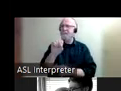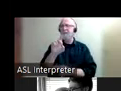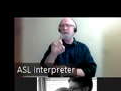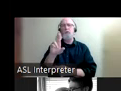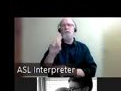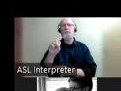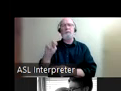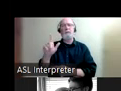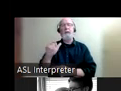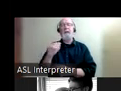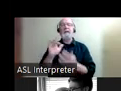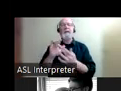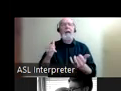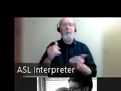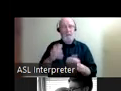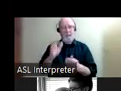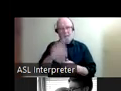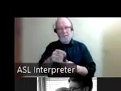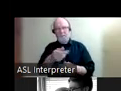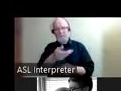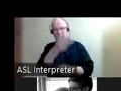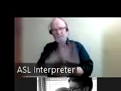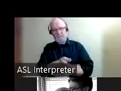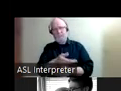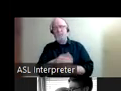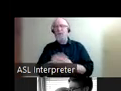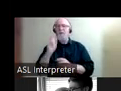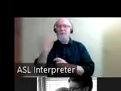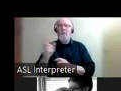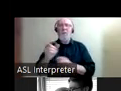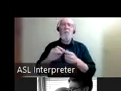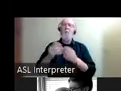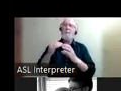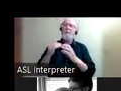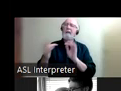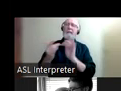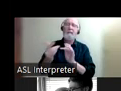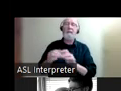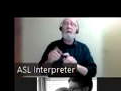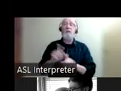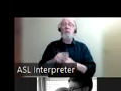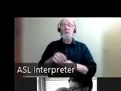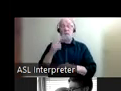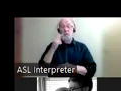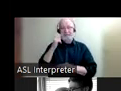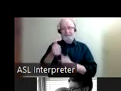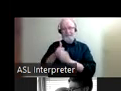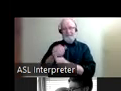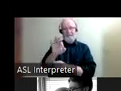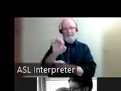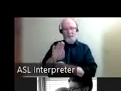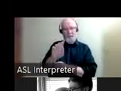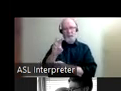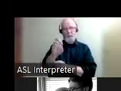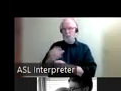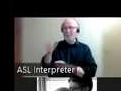on the screen. You can certainly give us a call, or you can send us an email. And please follow us on Facebook and Twitter. I